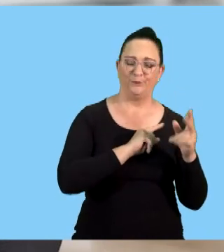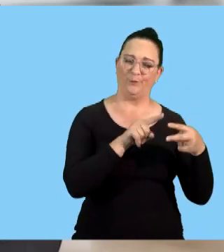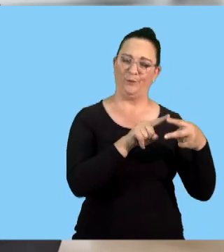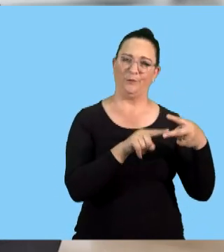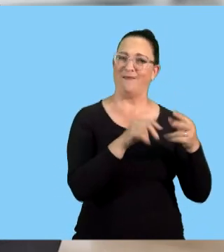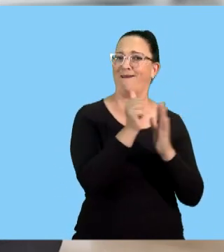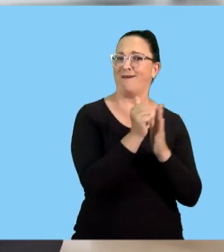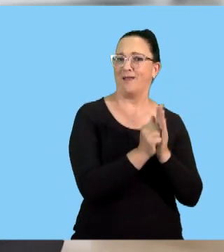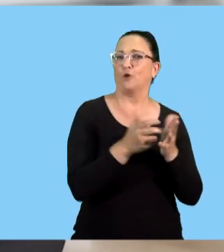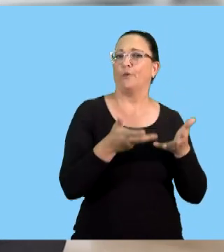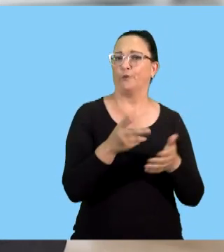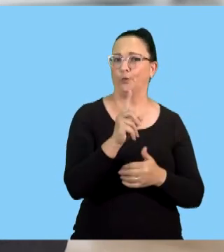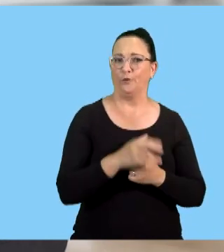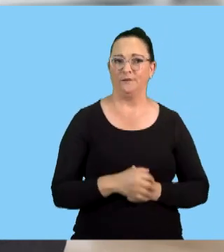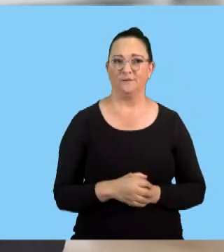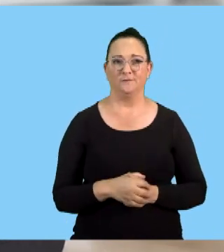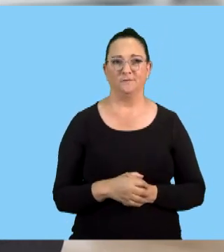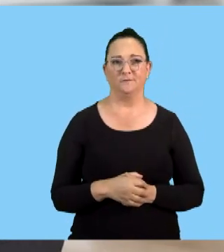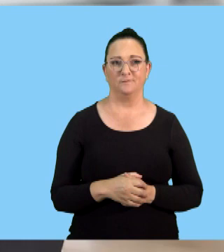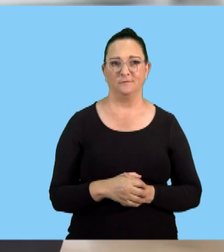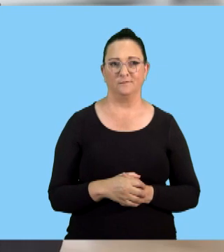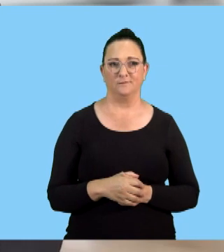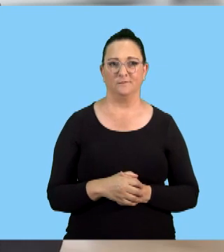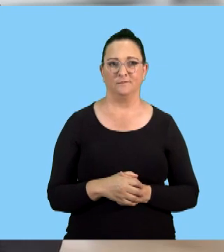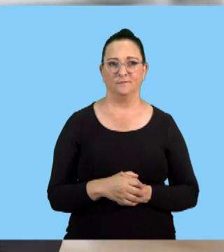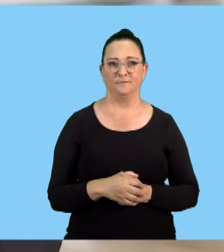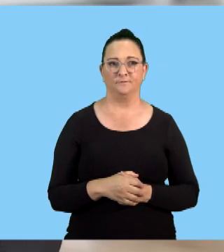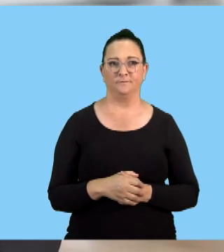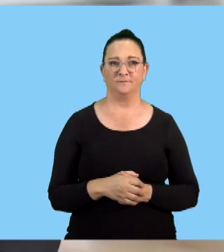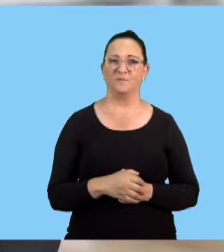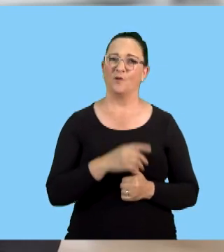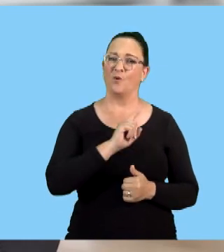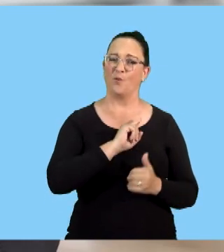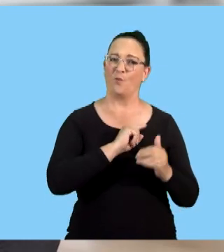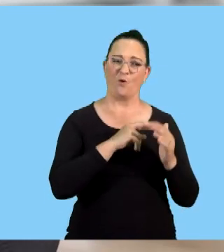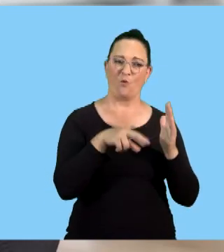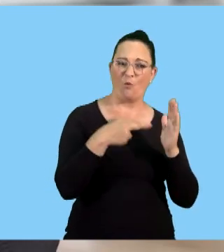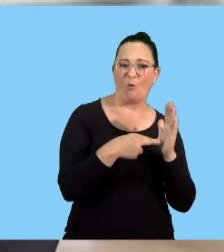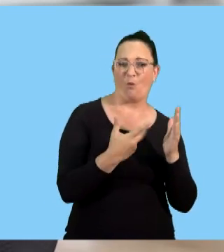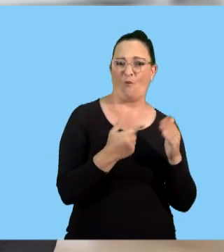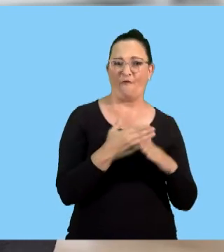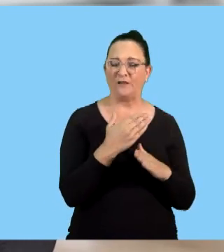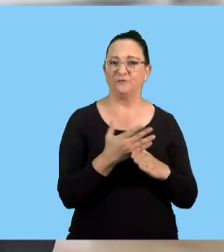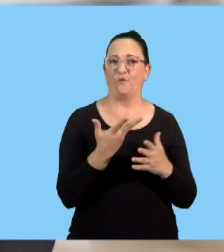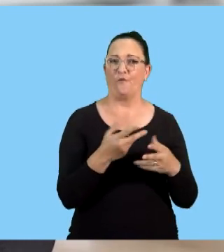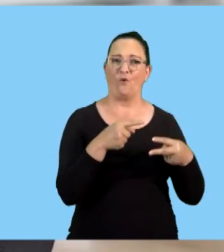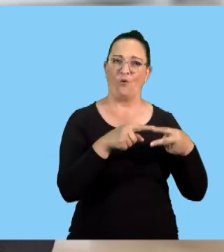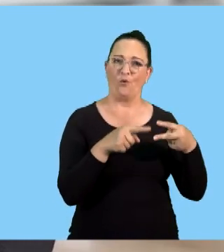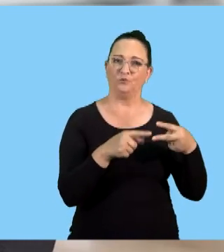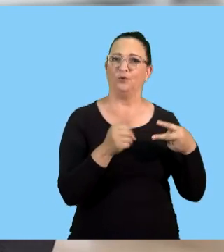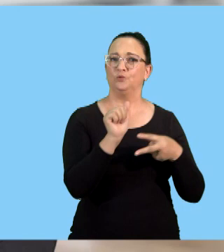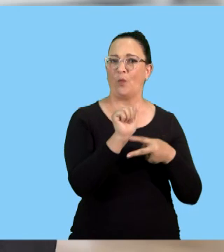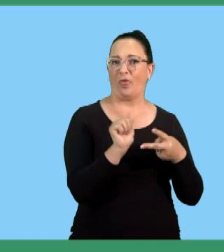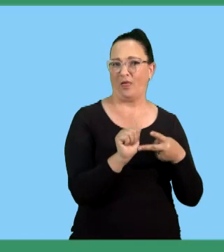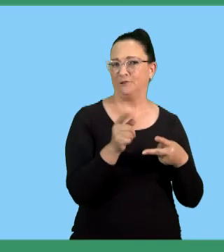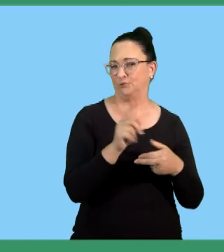why should we have this legislation. What is the whole purpose of this legislation? What is the role? What is the function of this